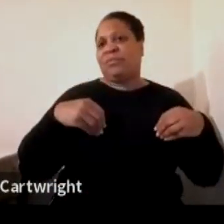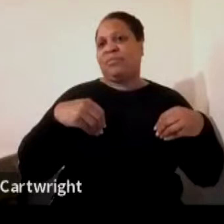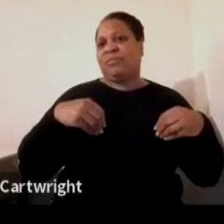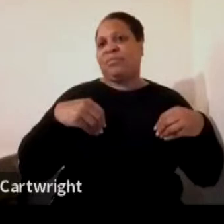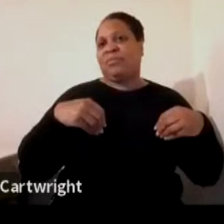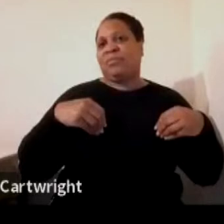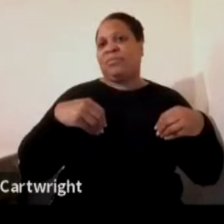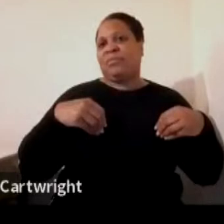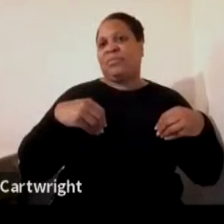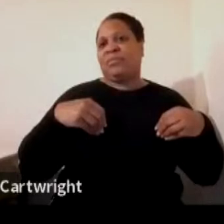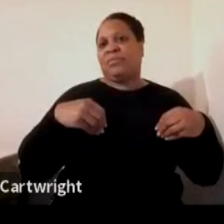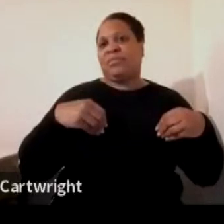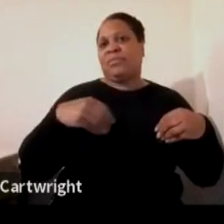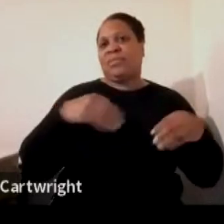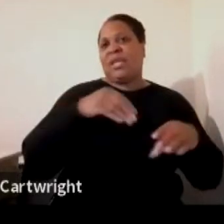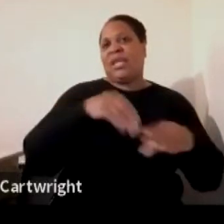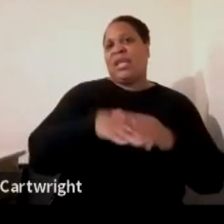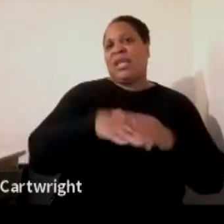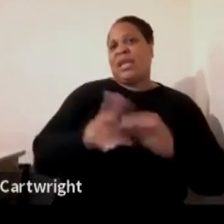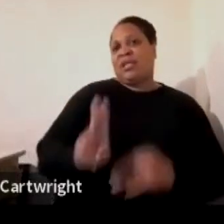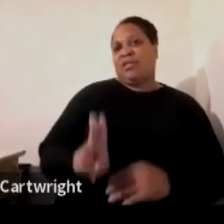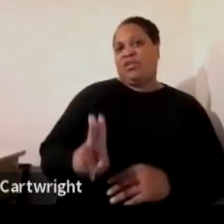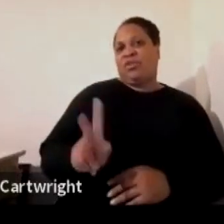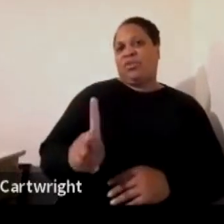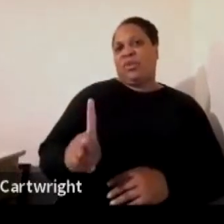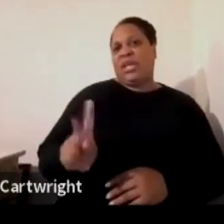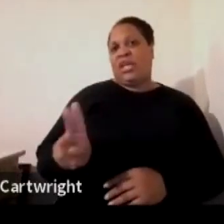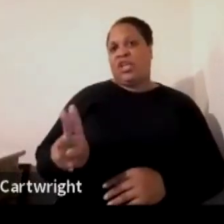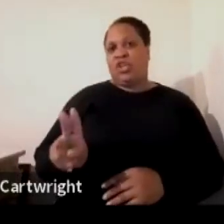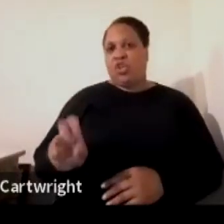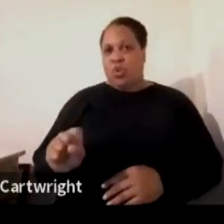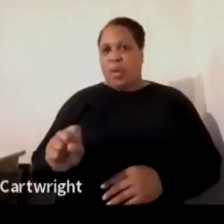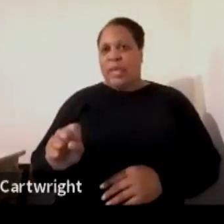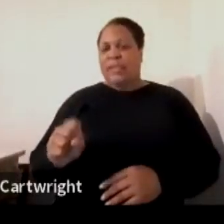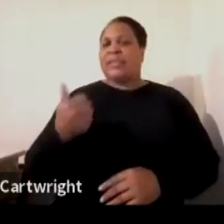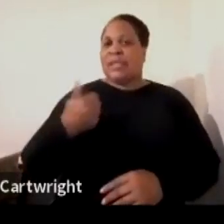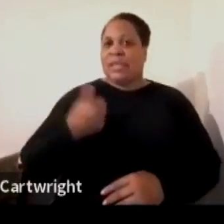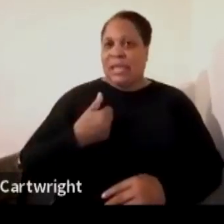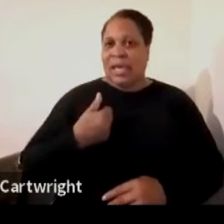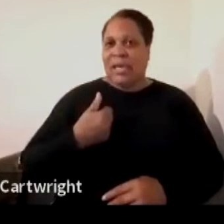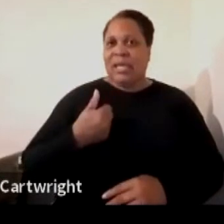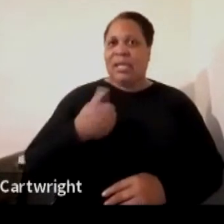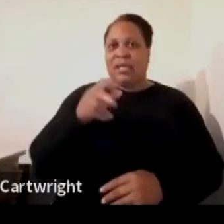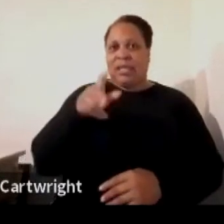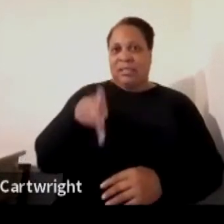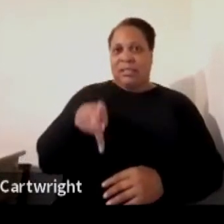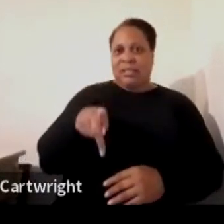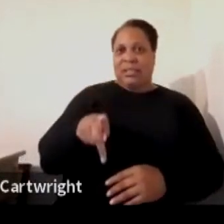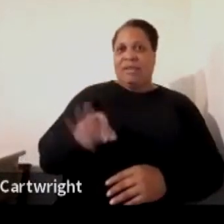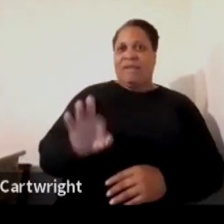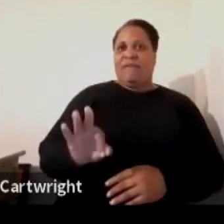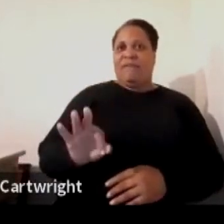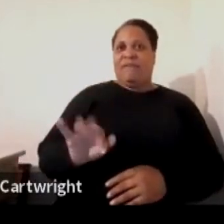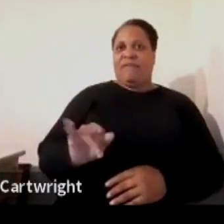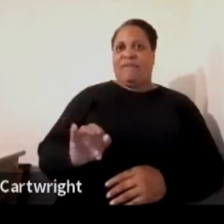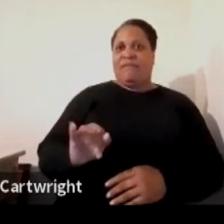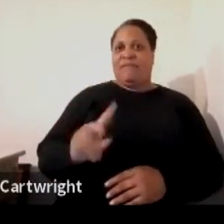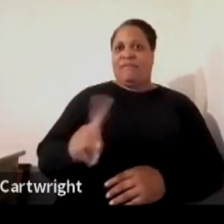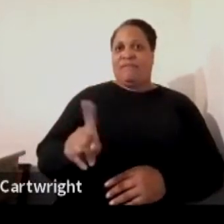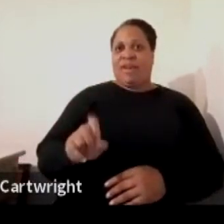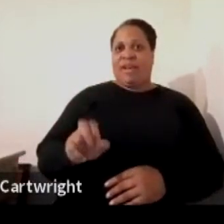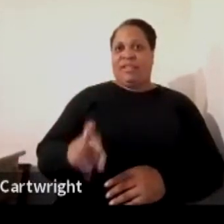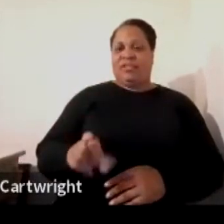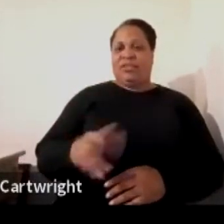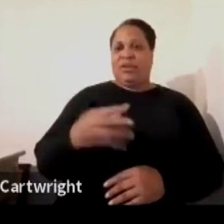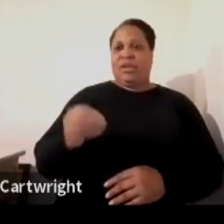in the UK and the US and Canada is the Pfizer vaccine, the Moderna vaccine, and the Oxford